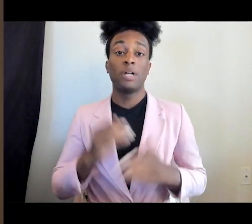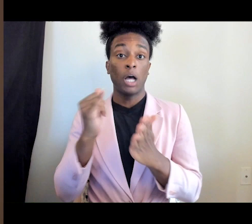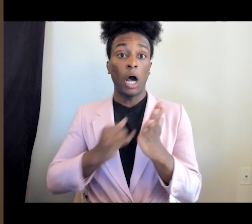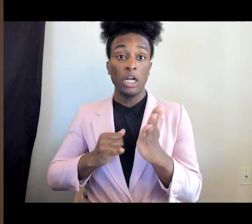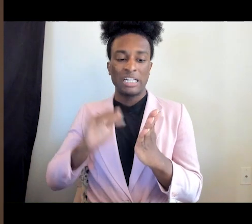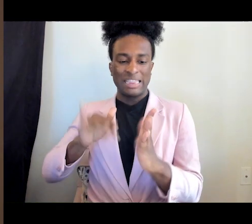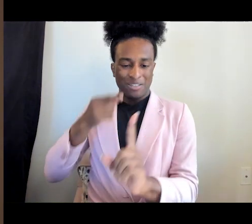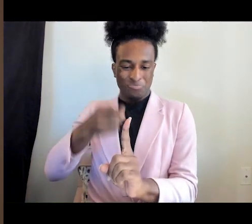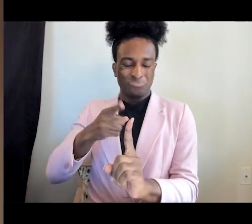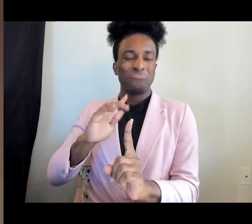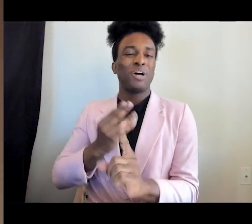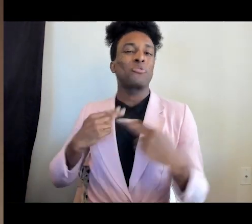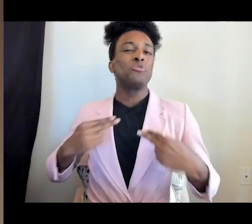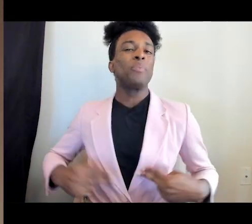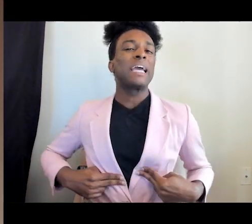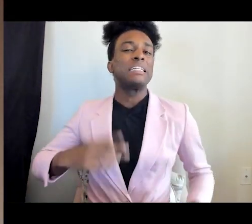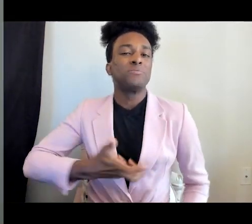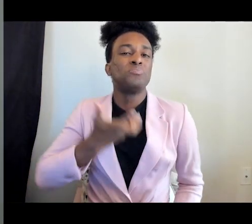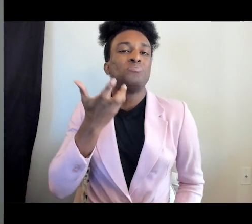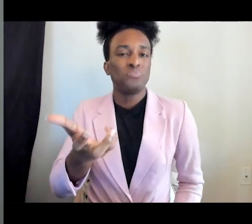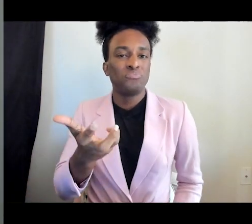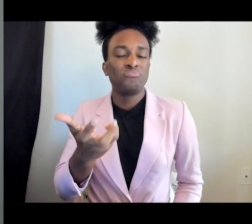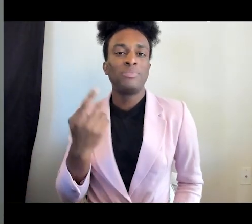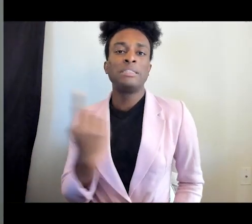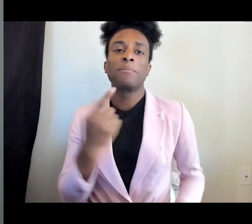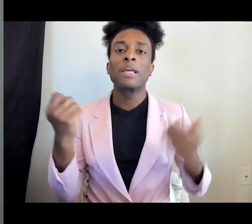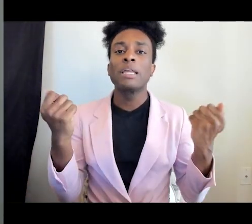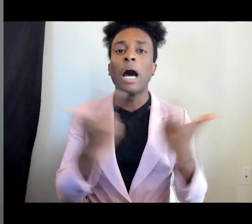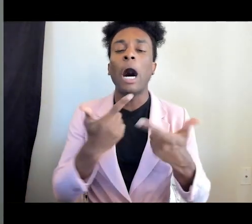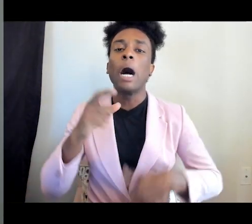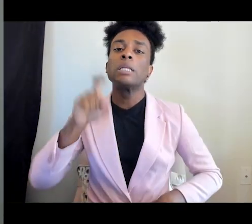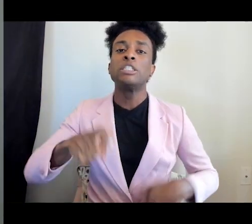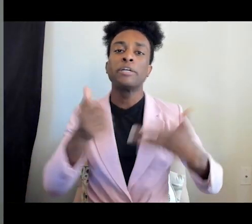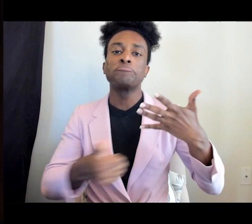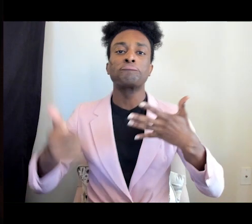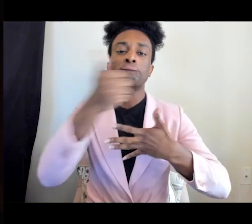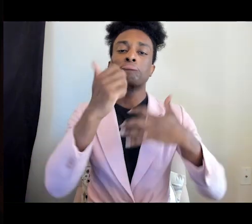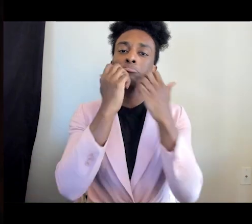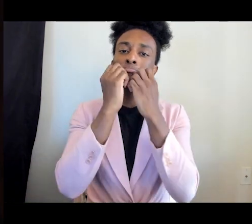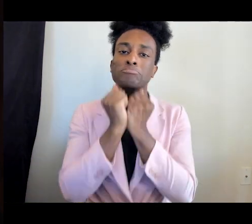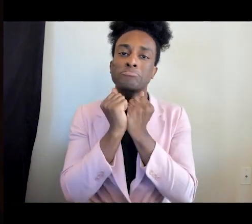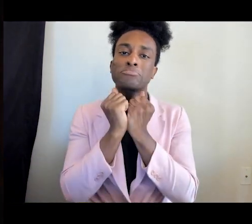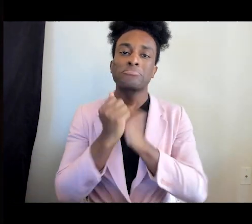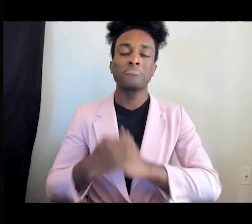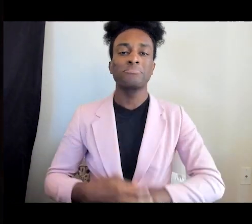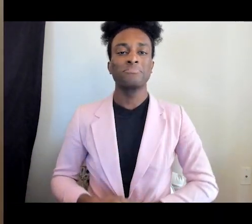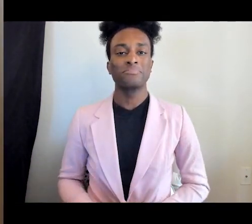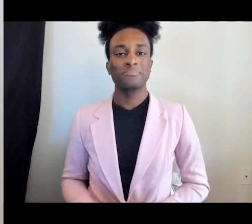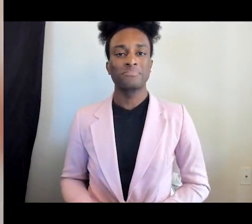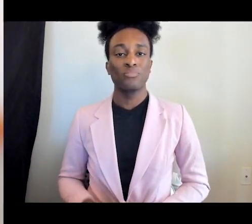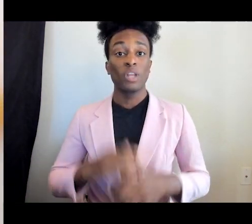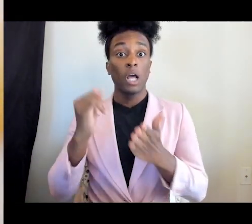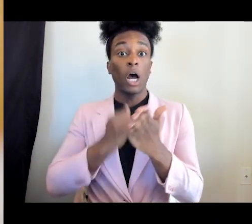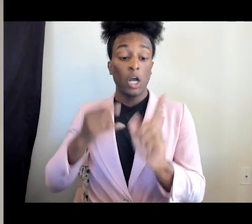Art is what makes humans human. It's our humanity, and it's something that we should all continue to make front and center in our communities.